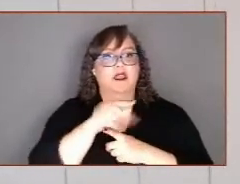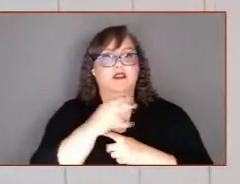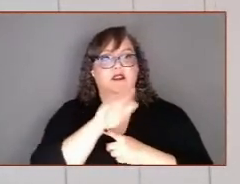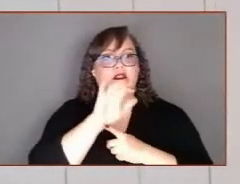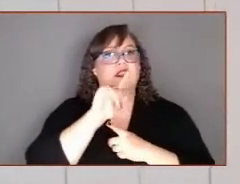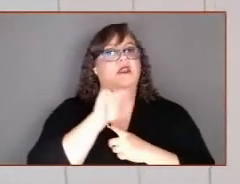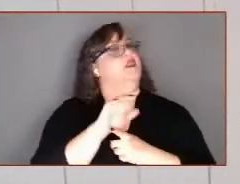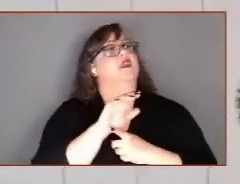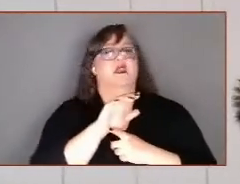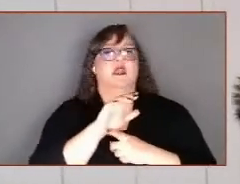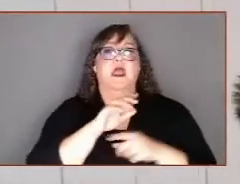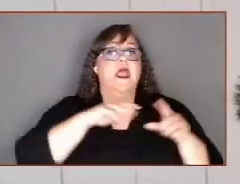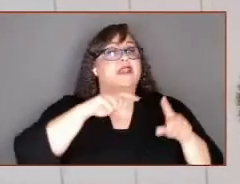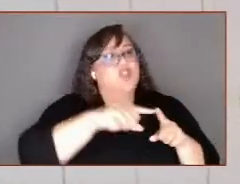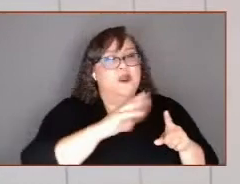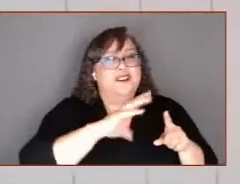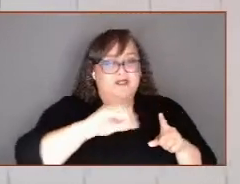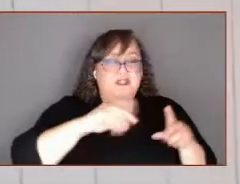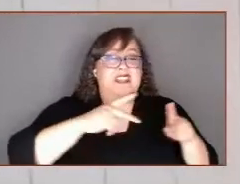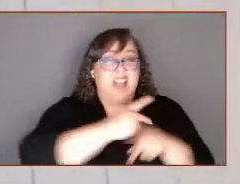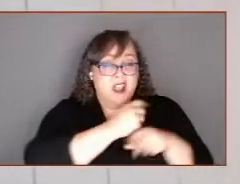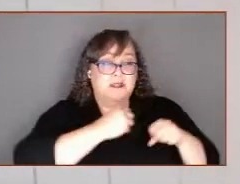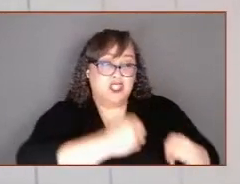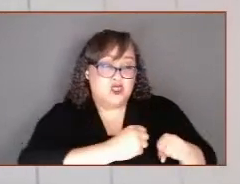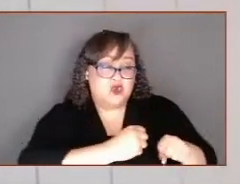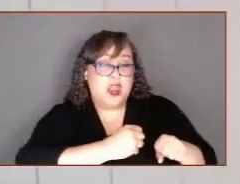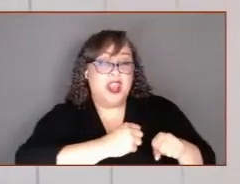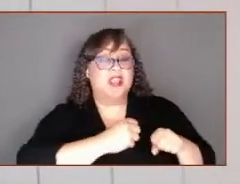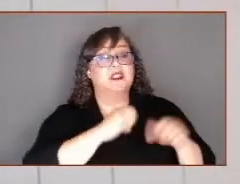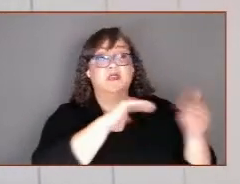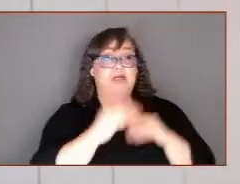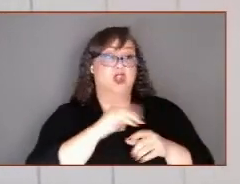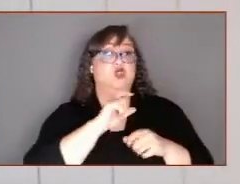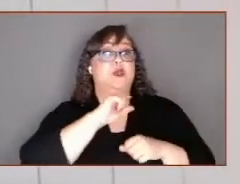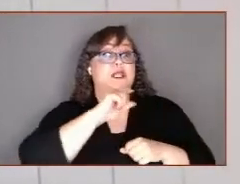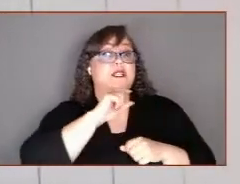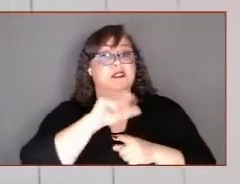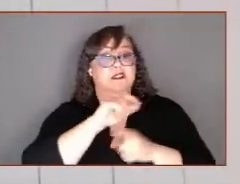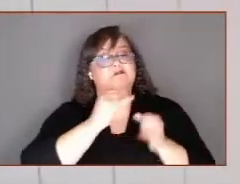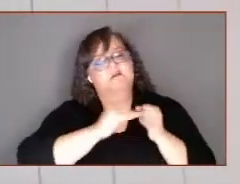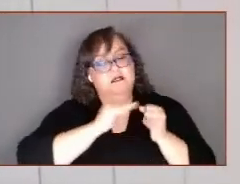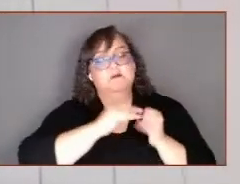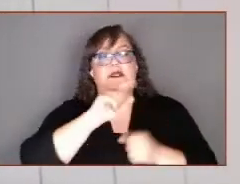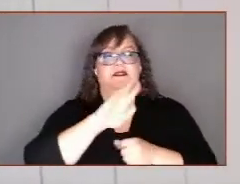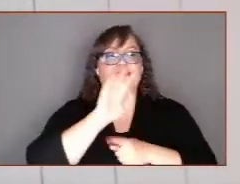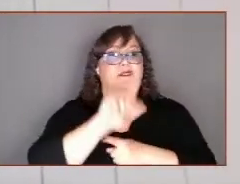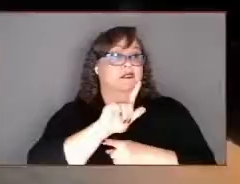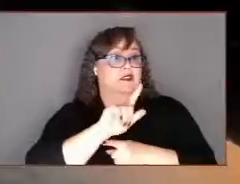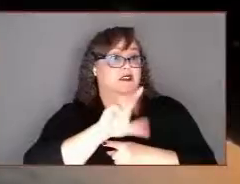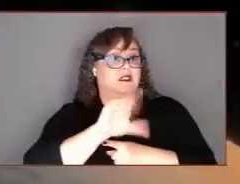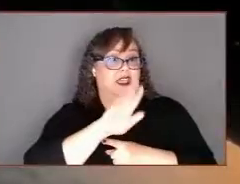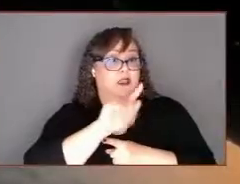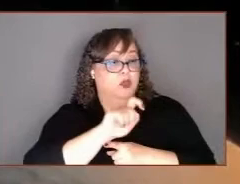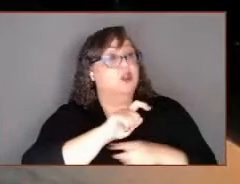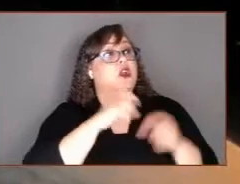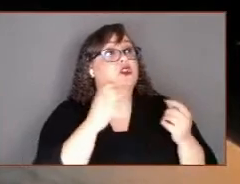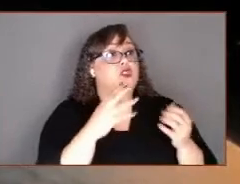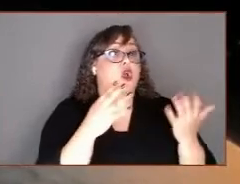strength when compared to a steel cable in tension. So when you're doing a space system, you really want to